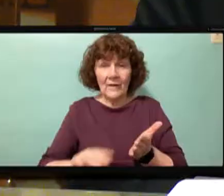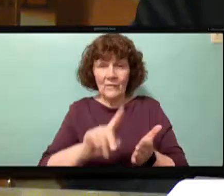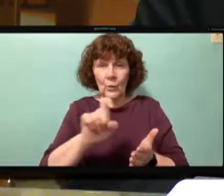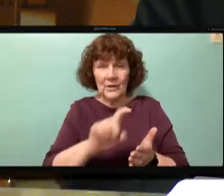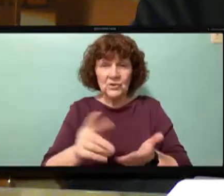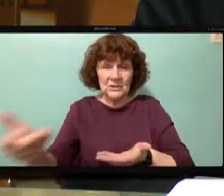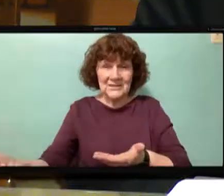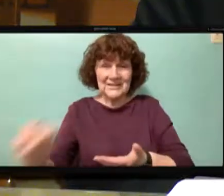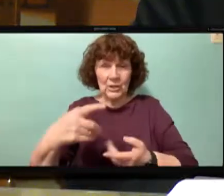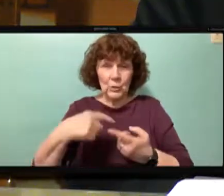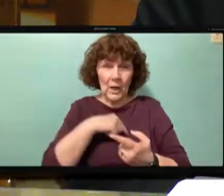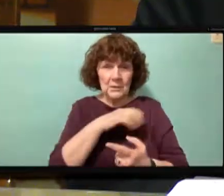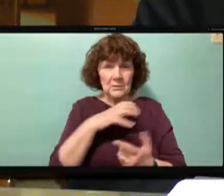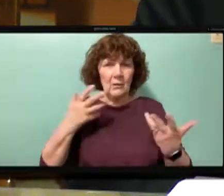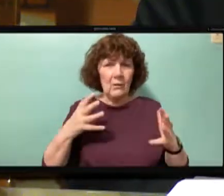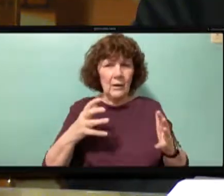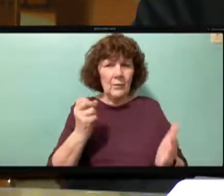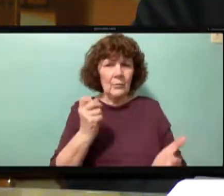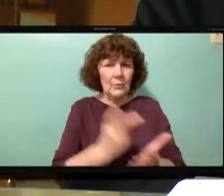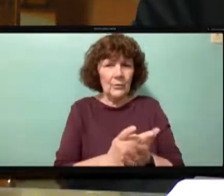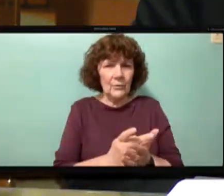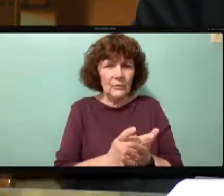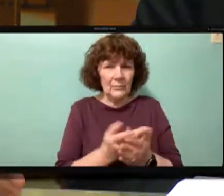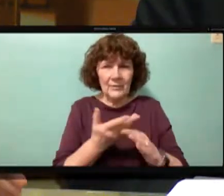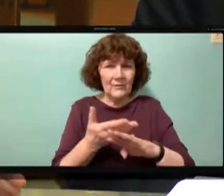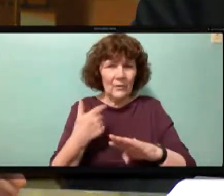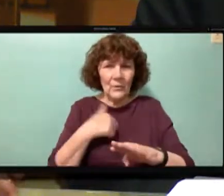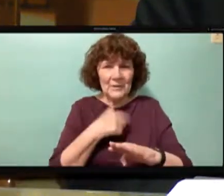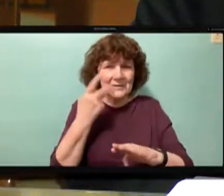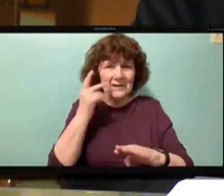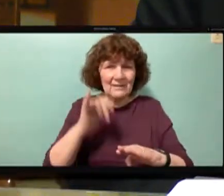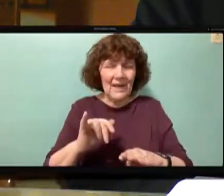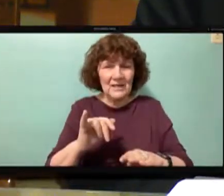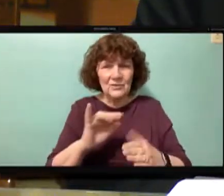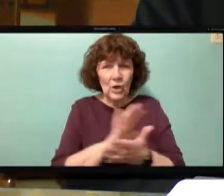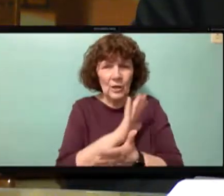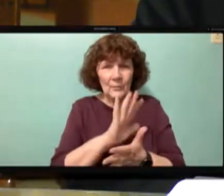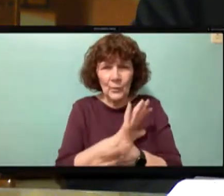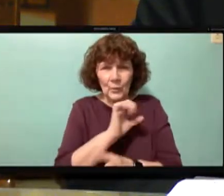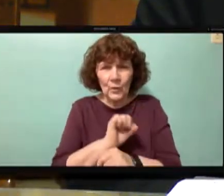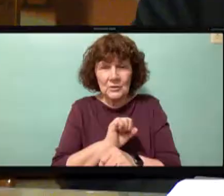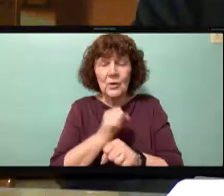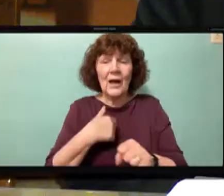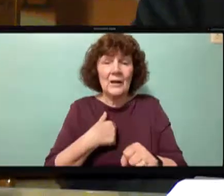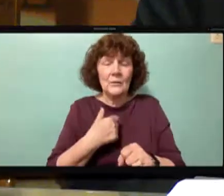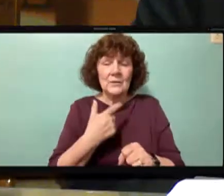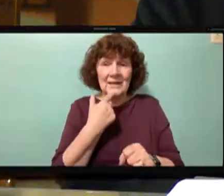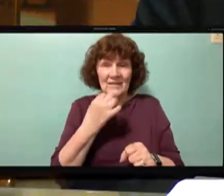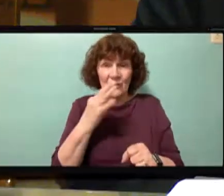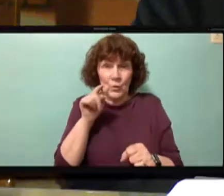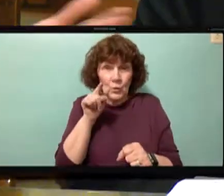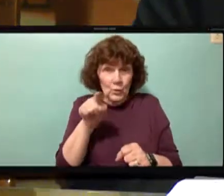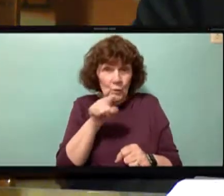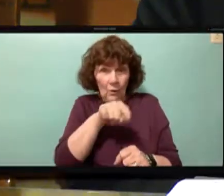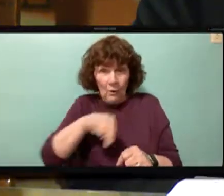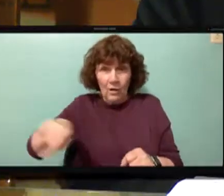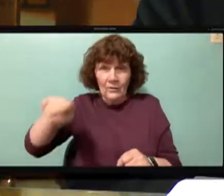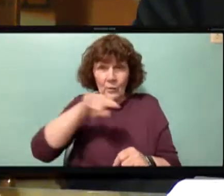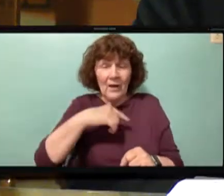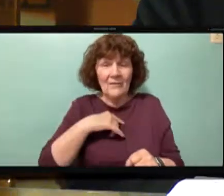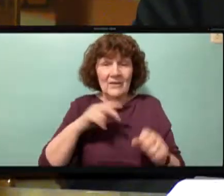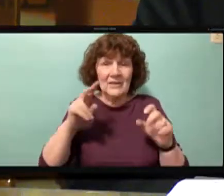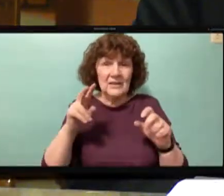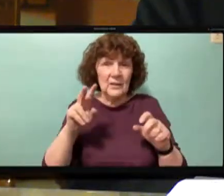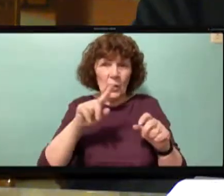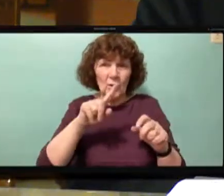that documentation. So I would just flag that for you all. If you have an issue with a waiver, the appropriate time to bring that up is when it comes